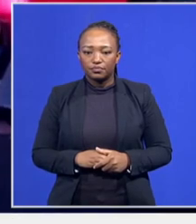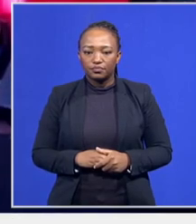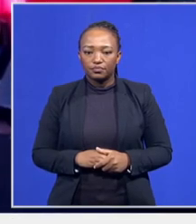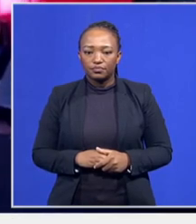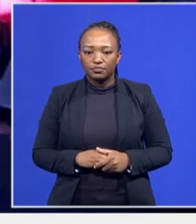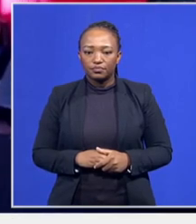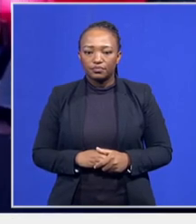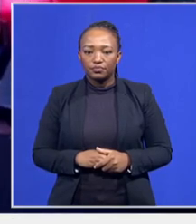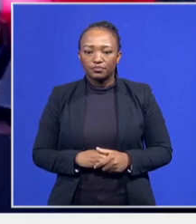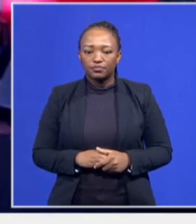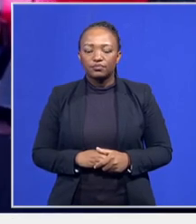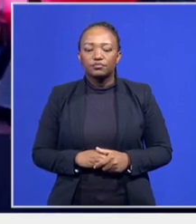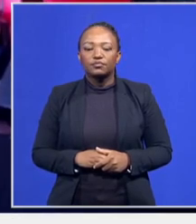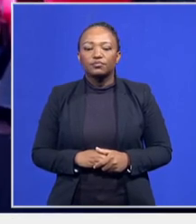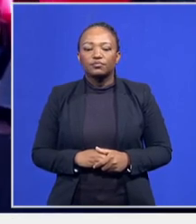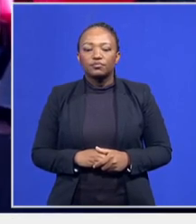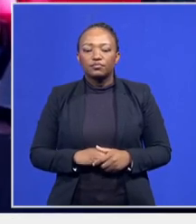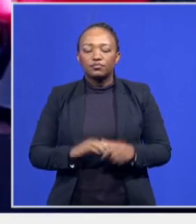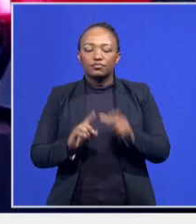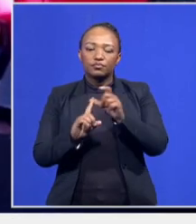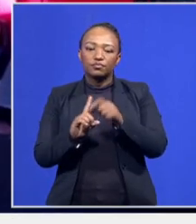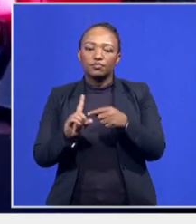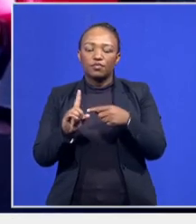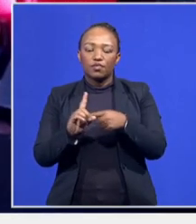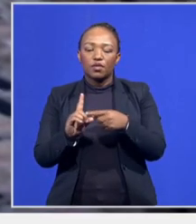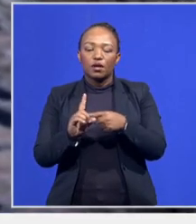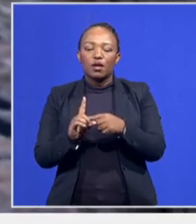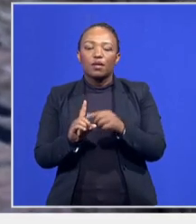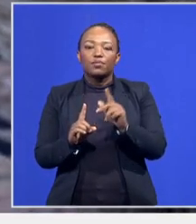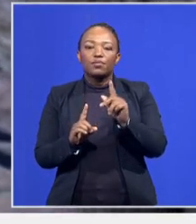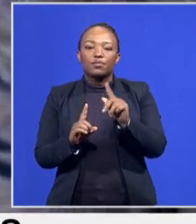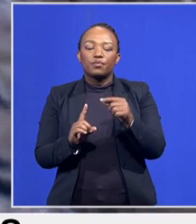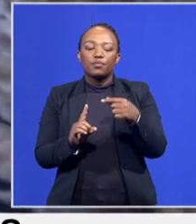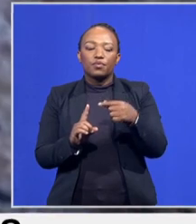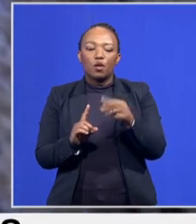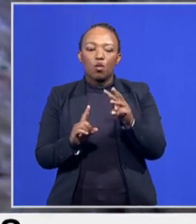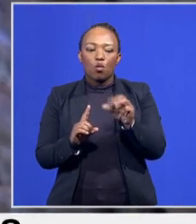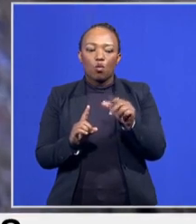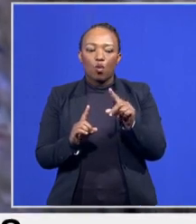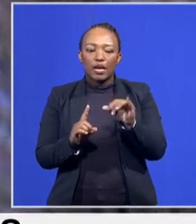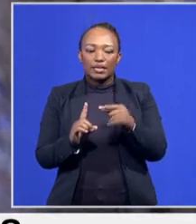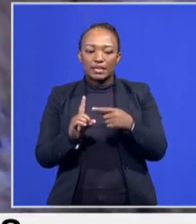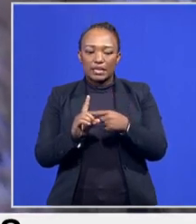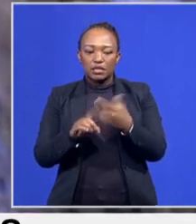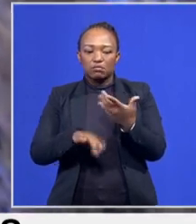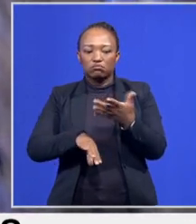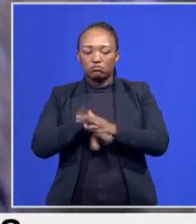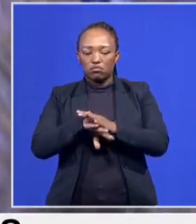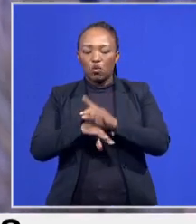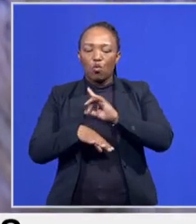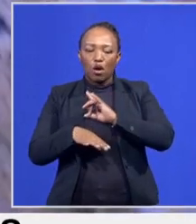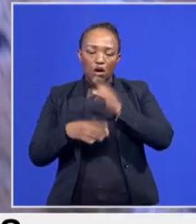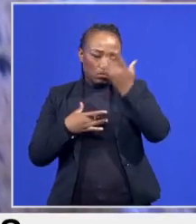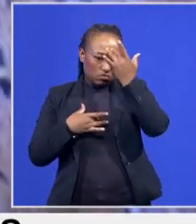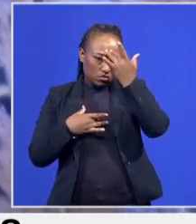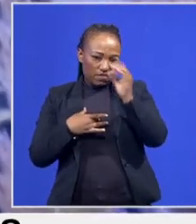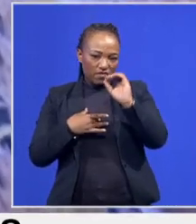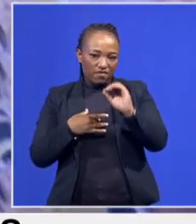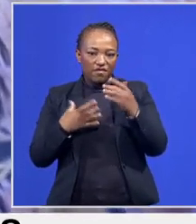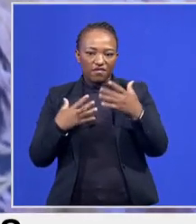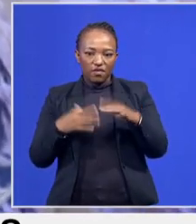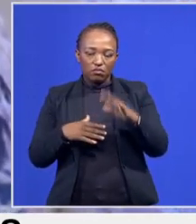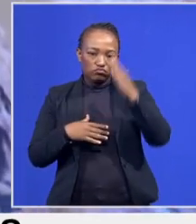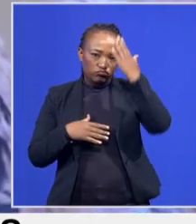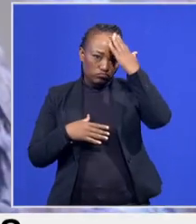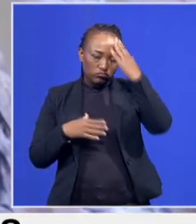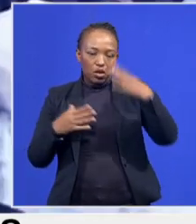Professor Dan Kgwadi passed away last week due to illness. Some of those who came to bid him farewell wore their graduation regalia